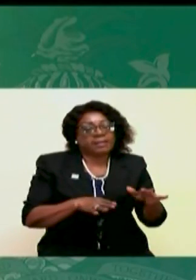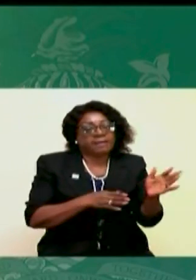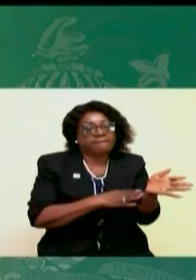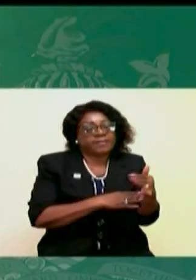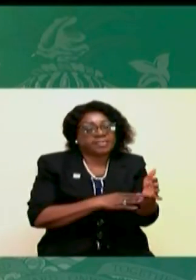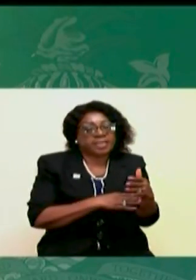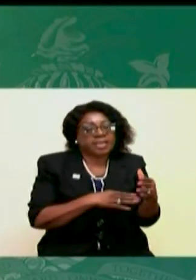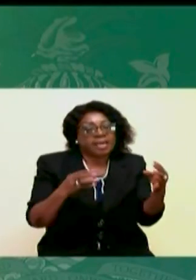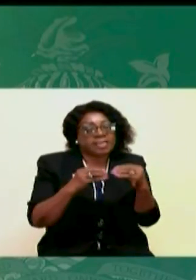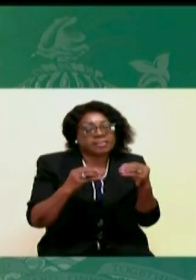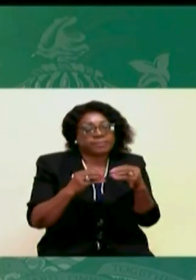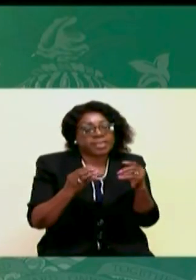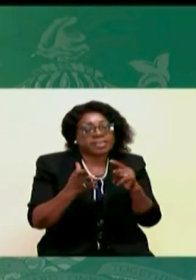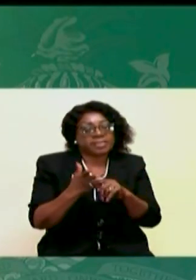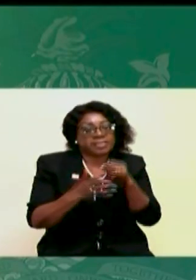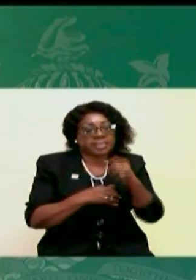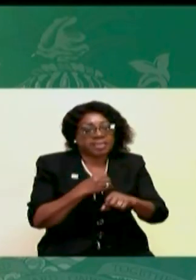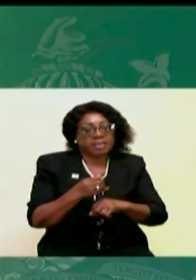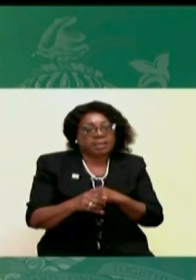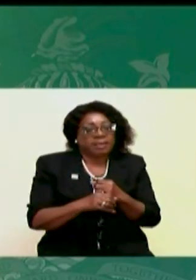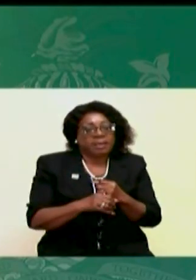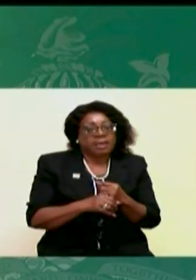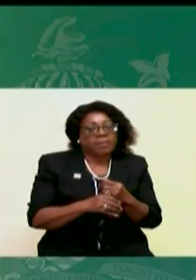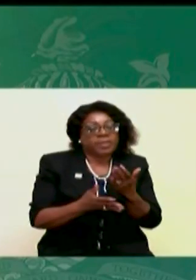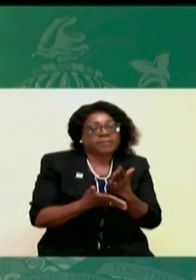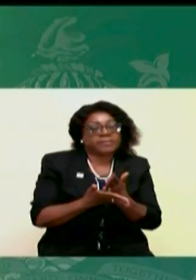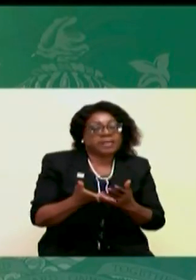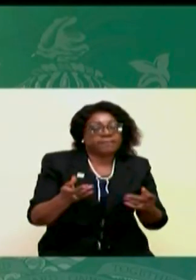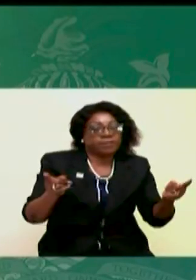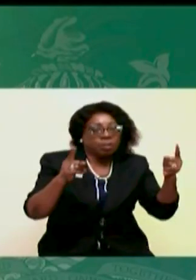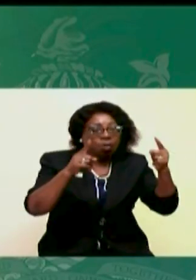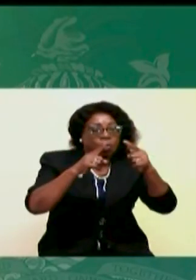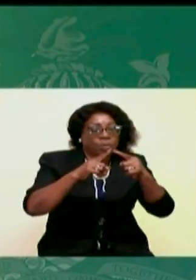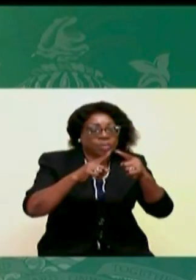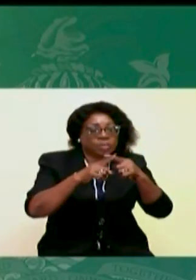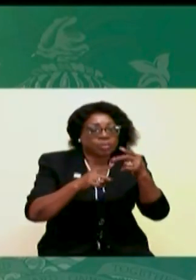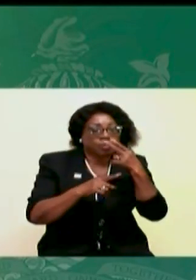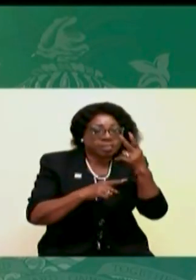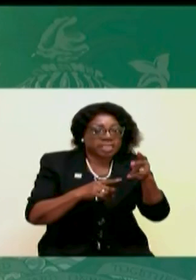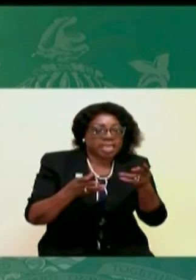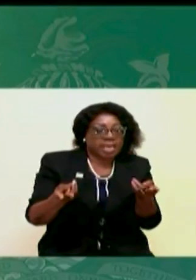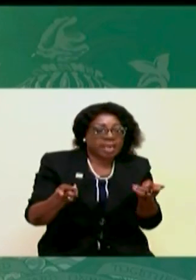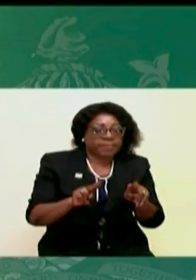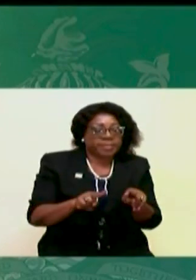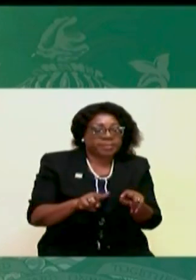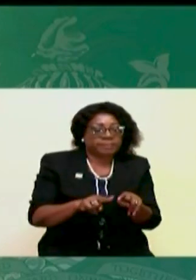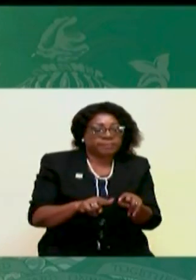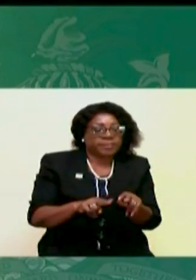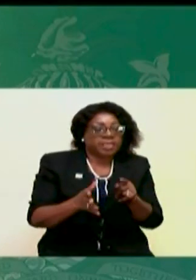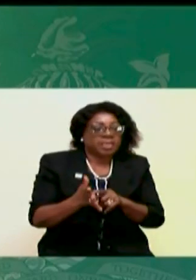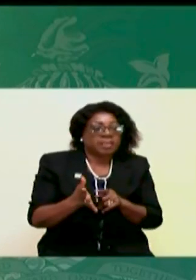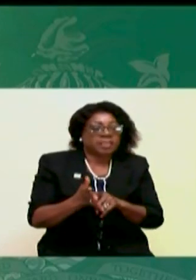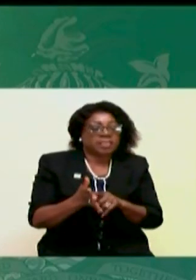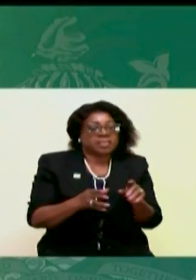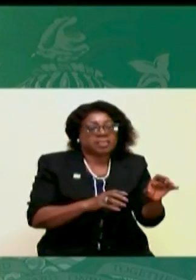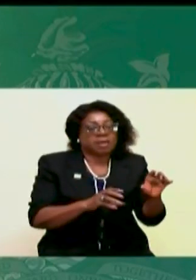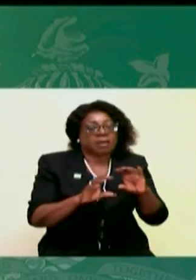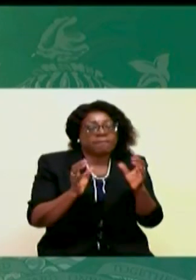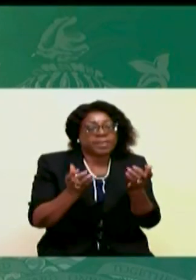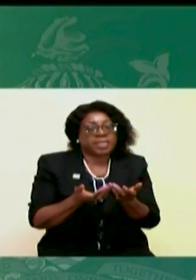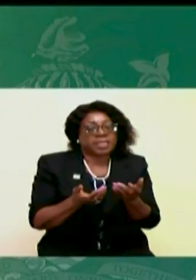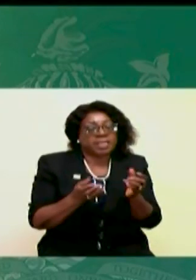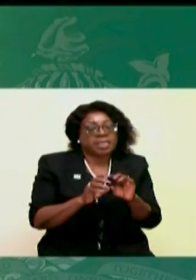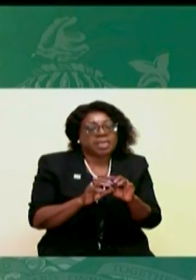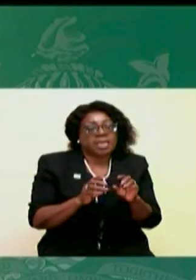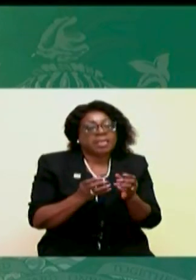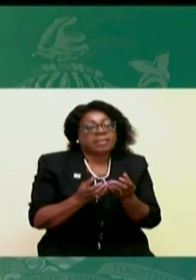year. And it is several strategic goals we hope to see come into fruition. This is a committee that was